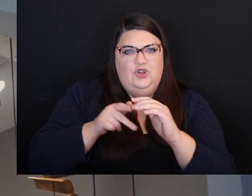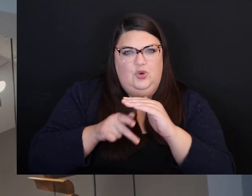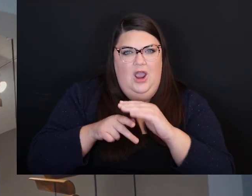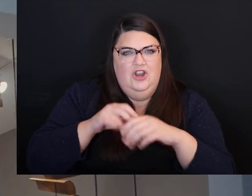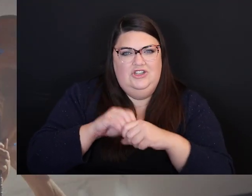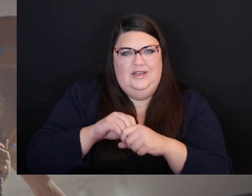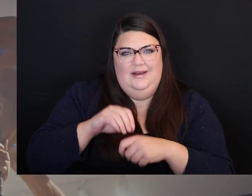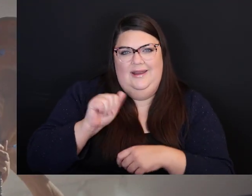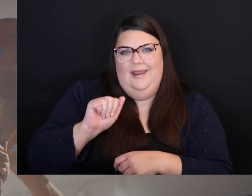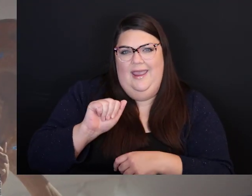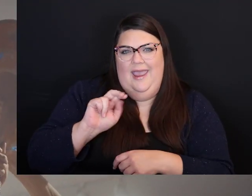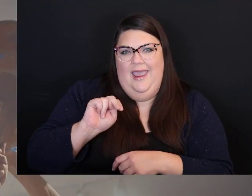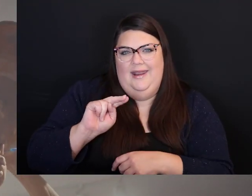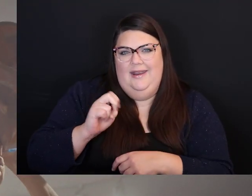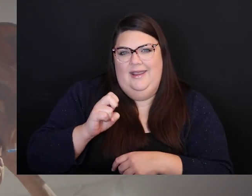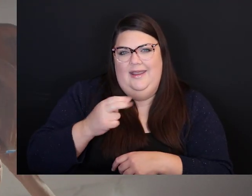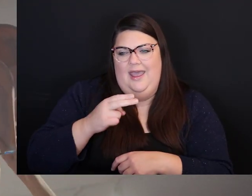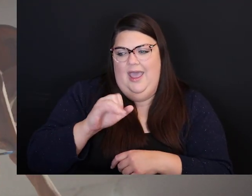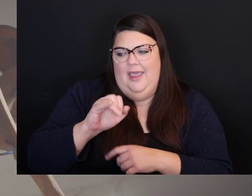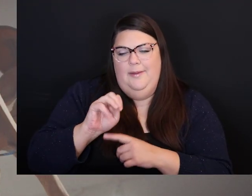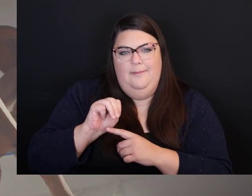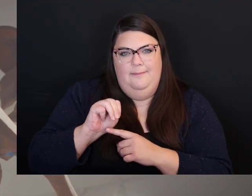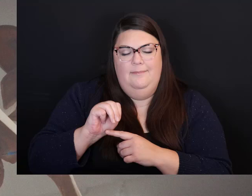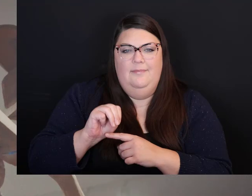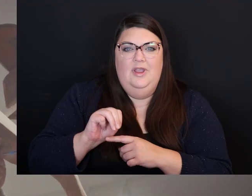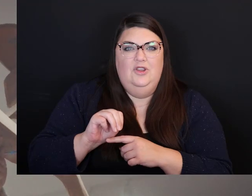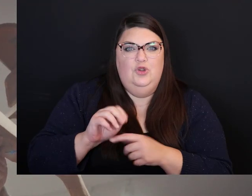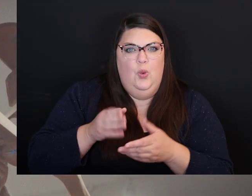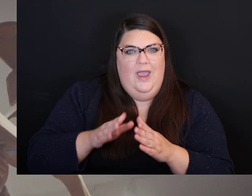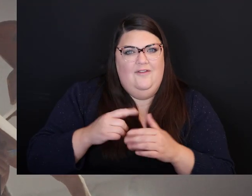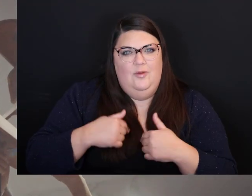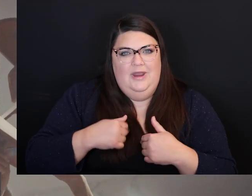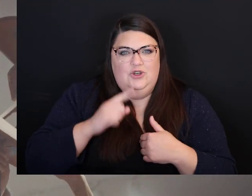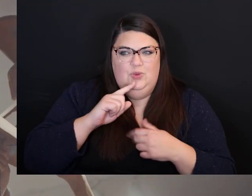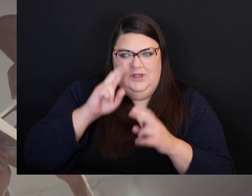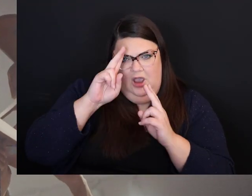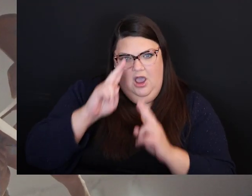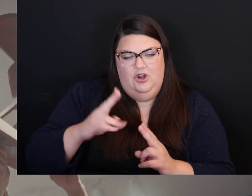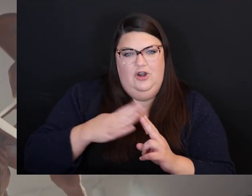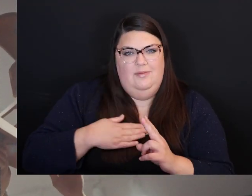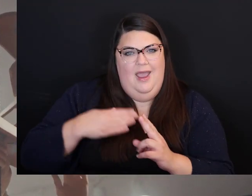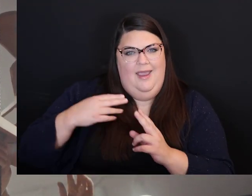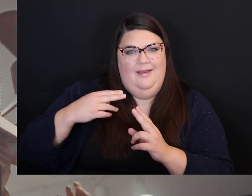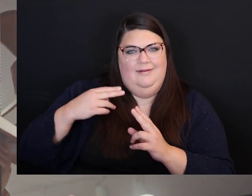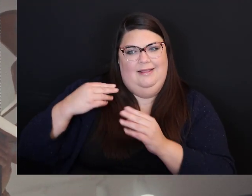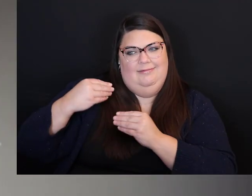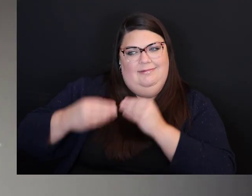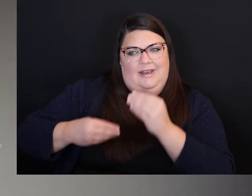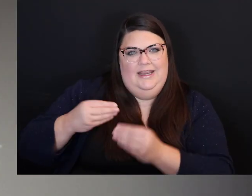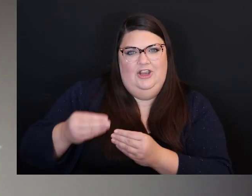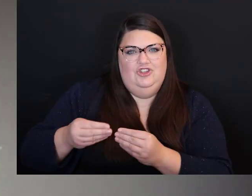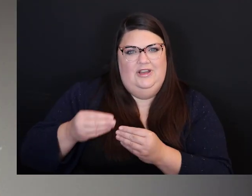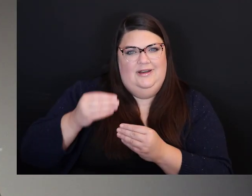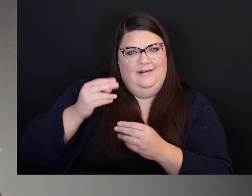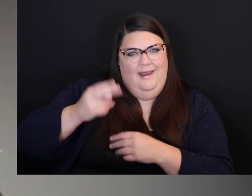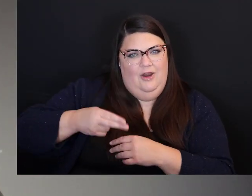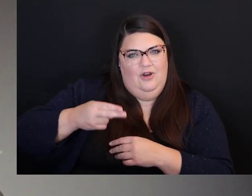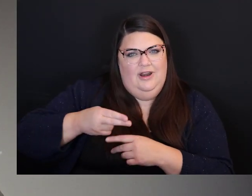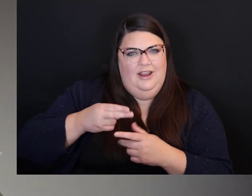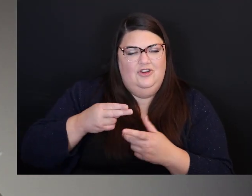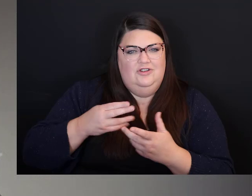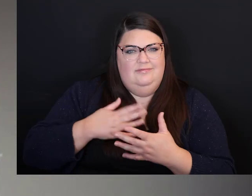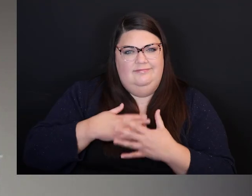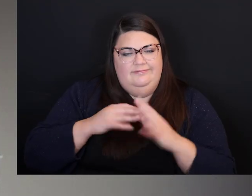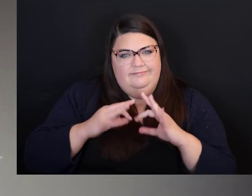in Anaheim. So it was really a way for me to also honor my lineage, my heritage, these